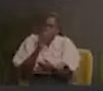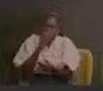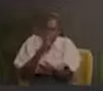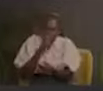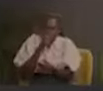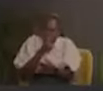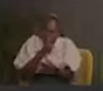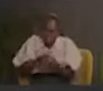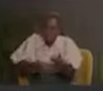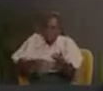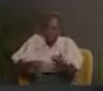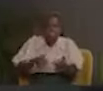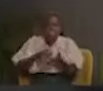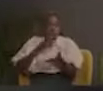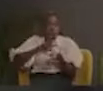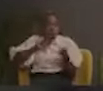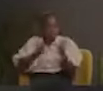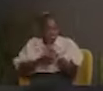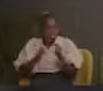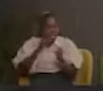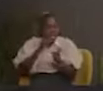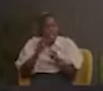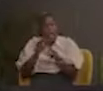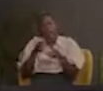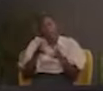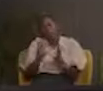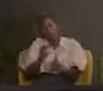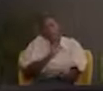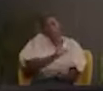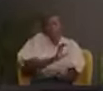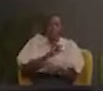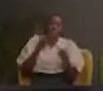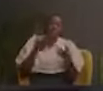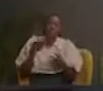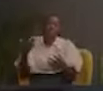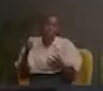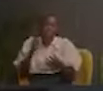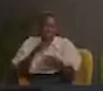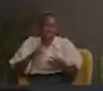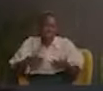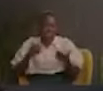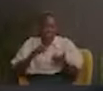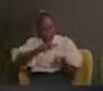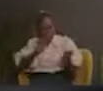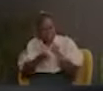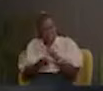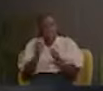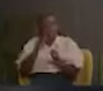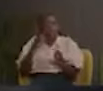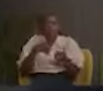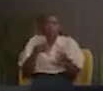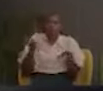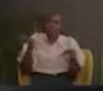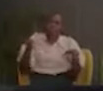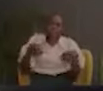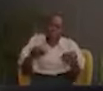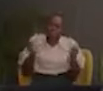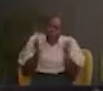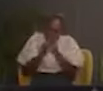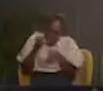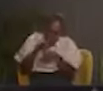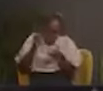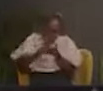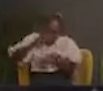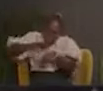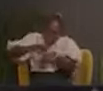will change her mood. She will patiently endure. Many things in her life will have to shift. She will have to adapt to many things within that period,